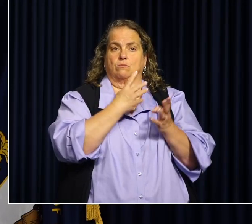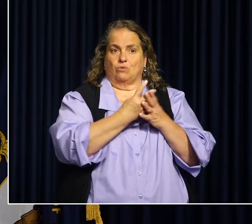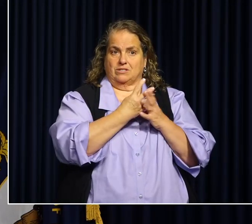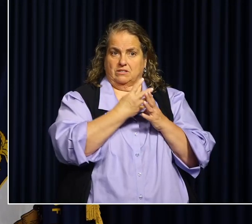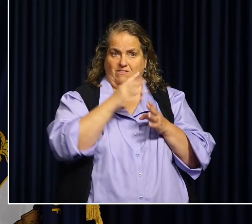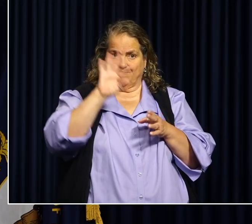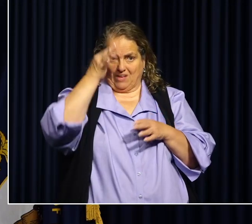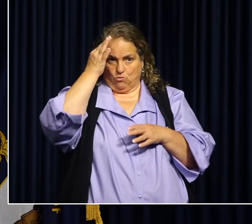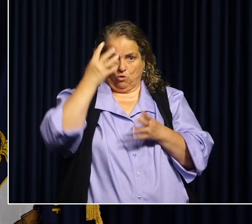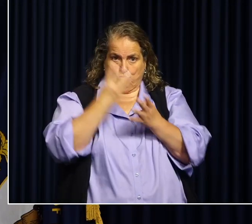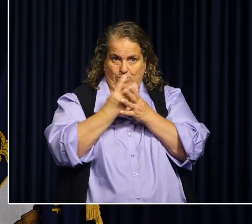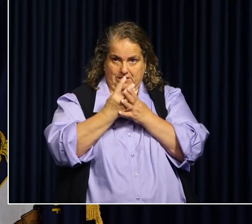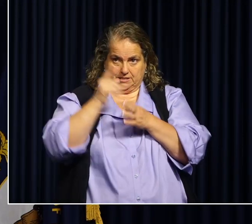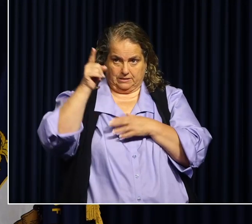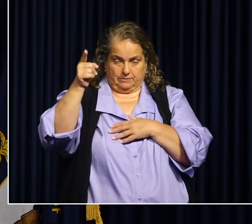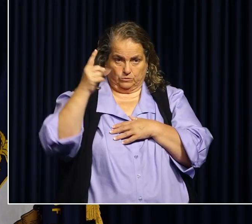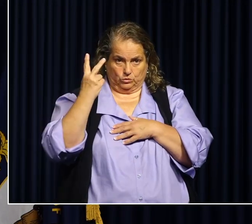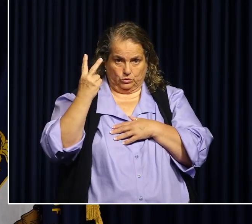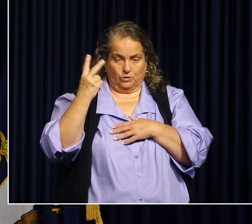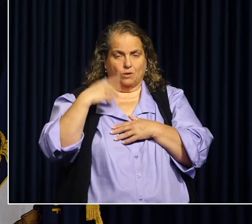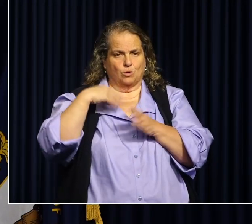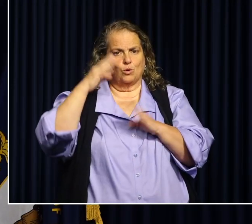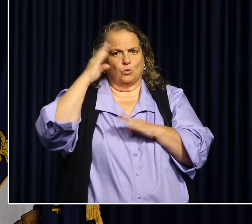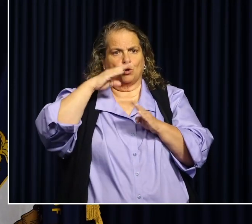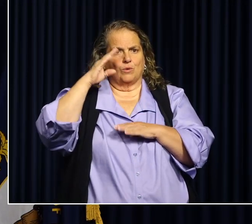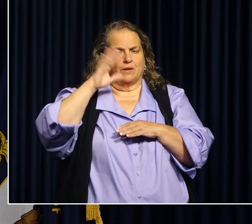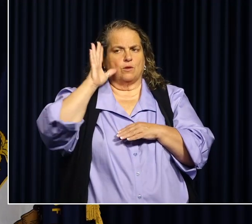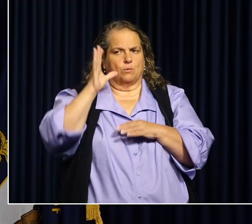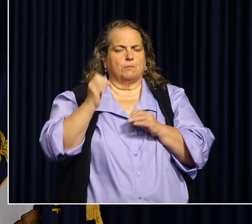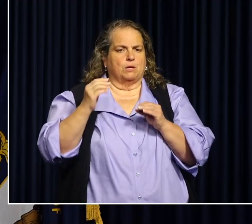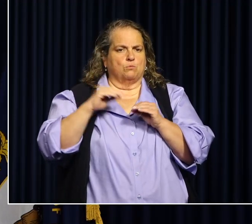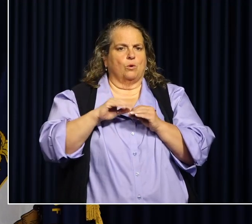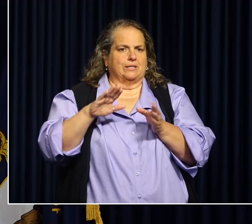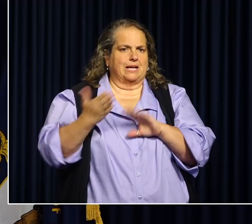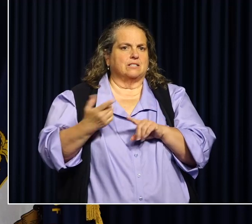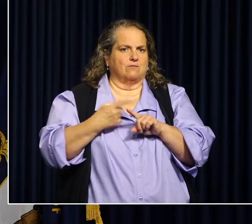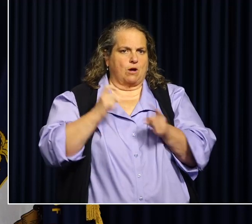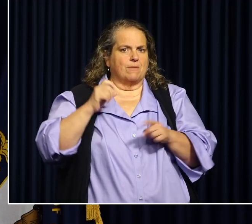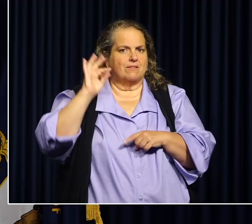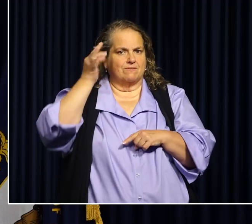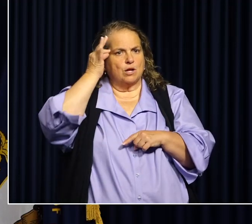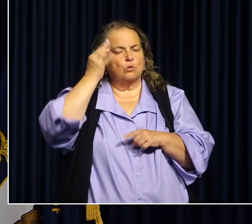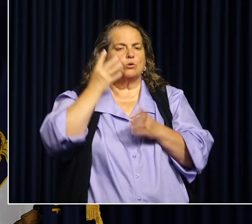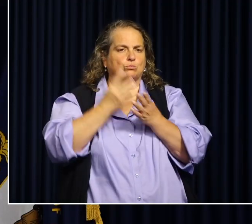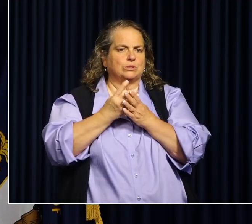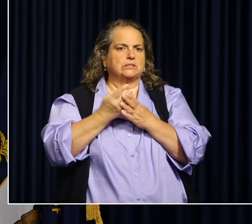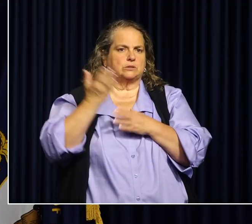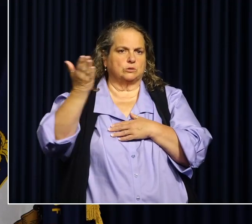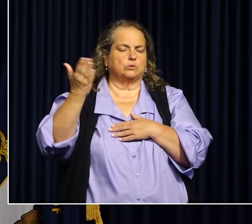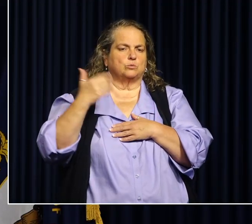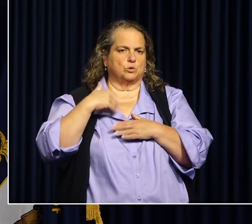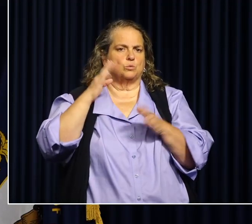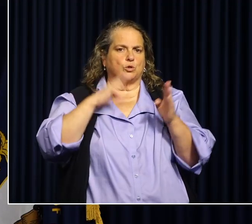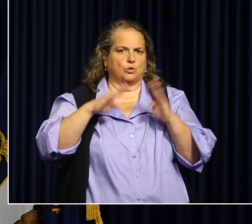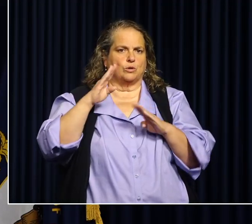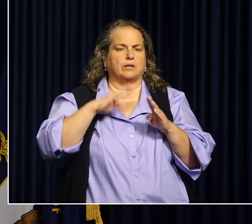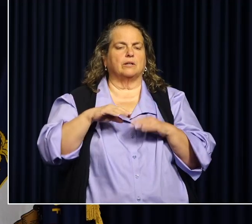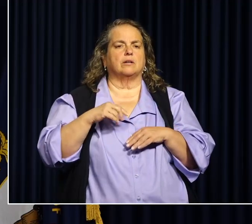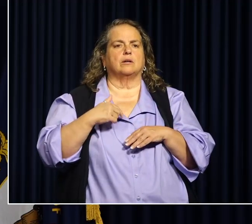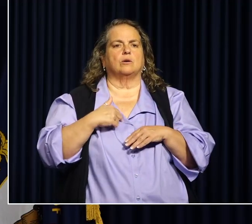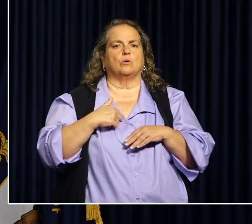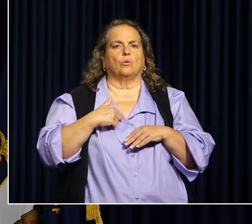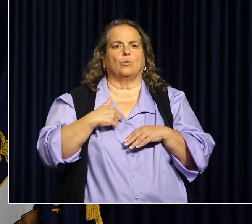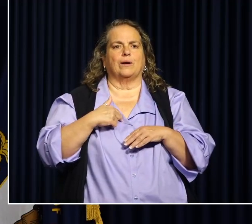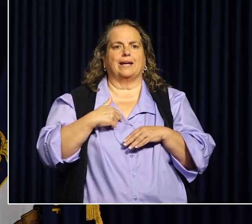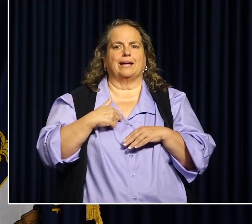federal prison. We are worried that there are going to be more deaths from those inmates. Now, we get their care